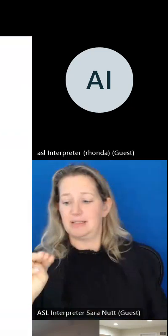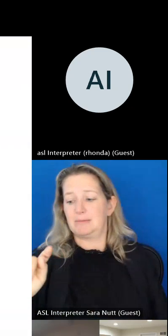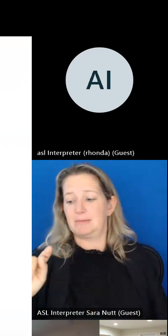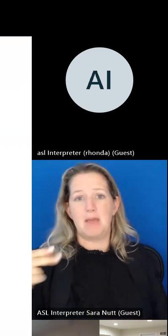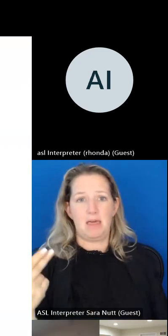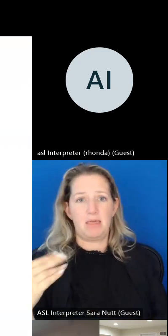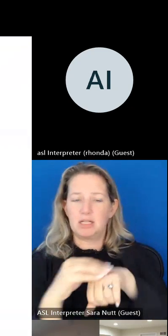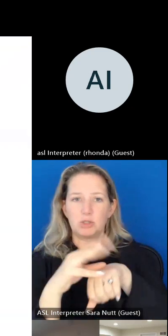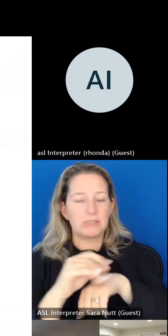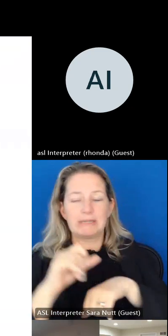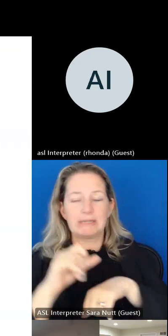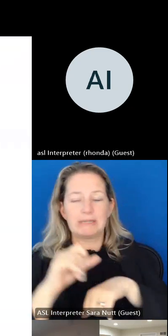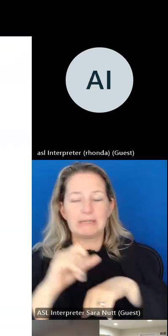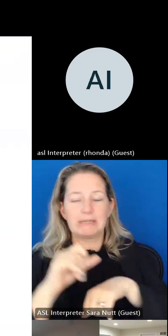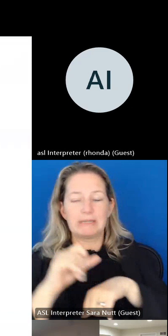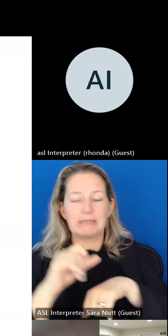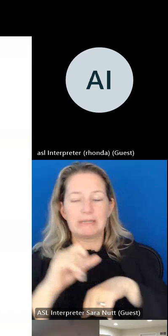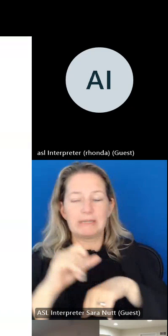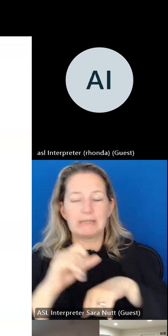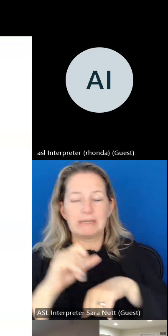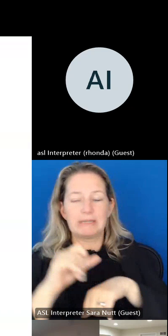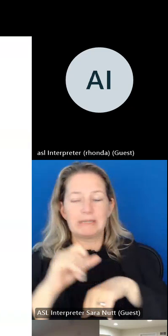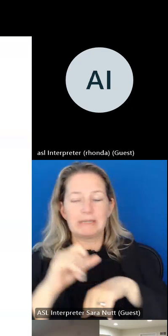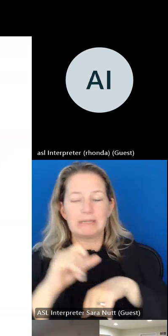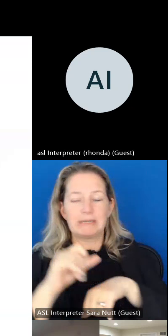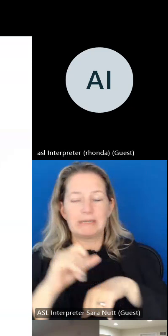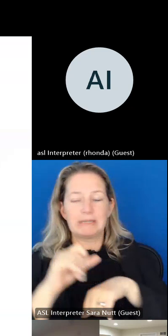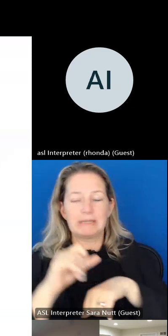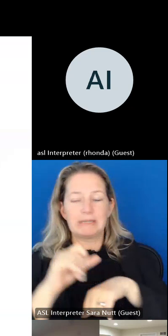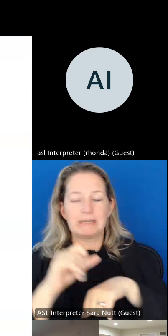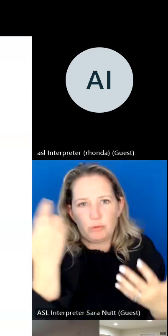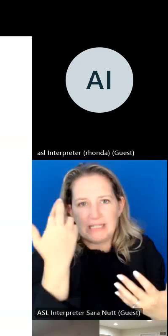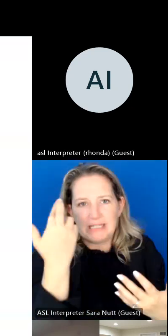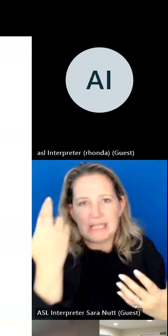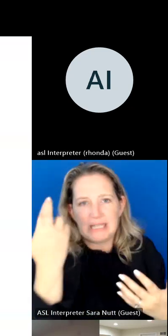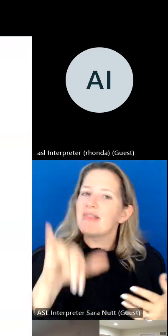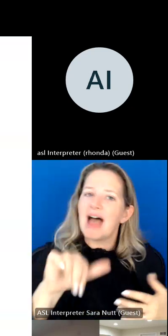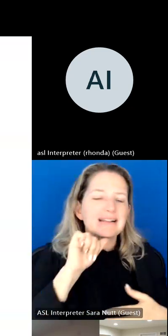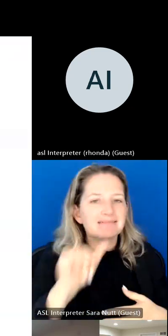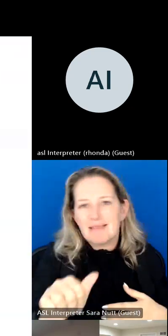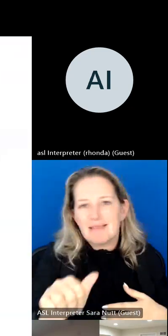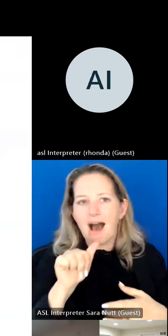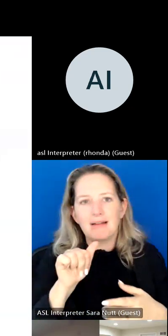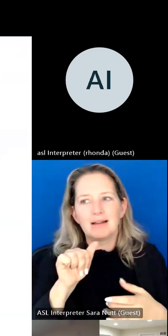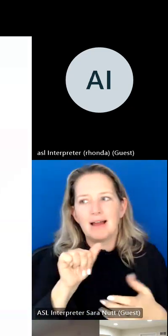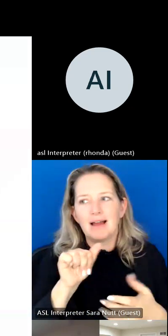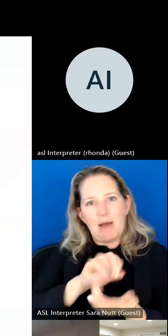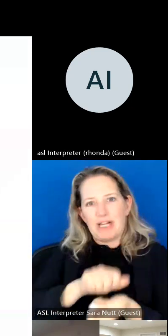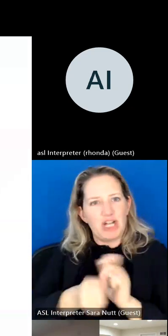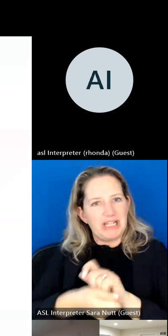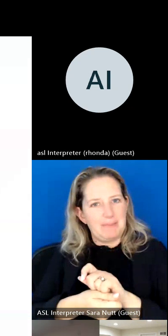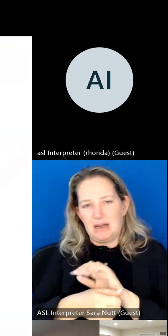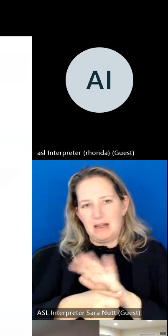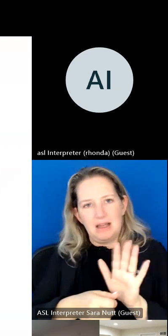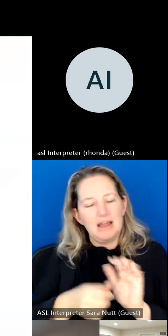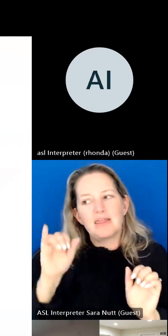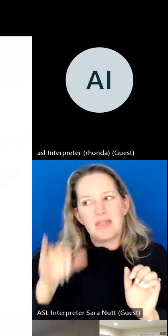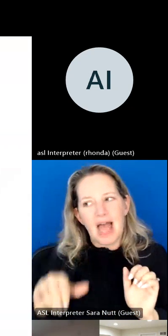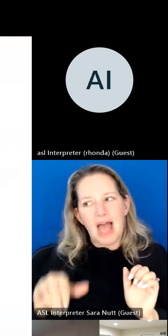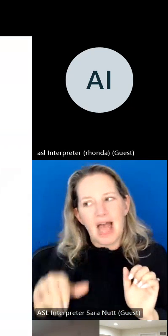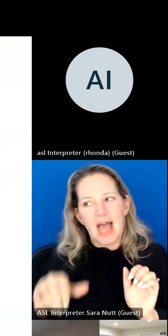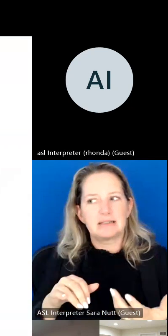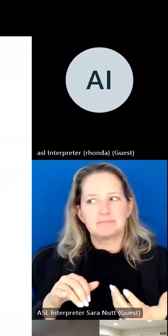whatever reason, that's not necessarily an accounting adjustment. That's just a de-obligation. There's